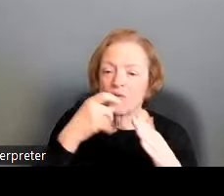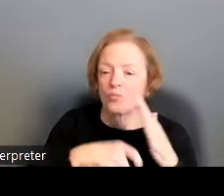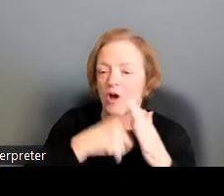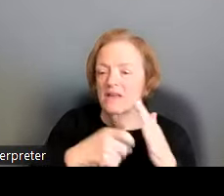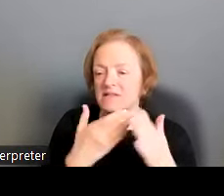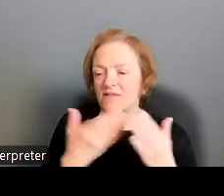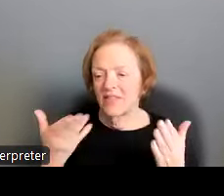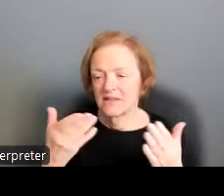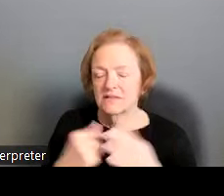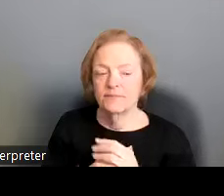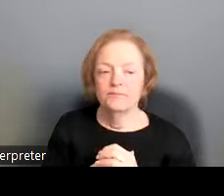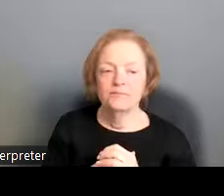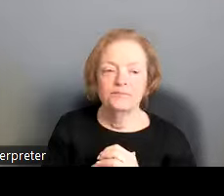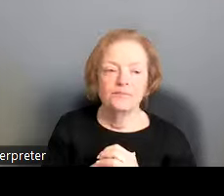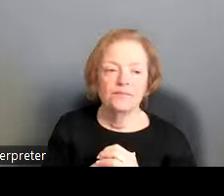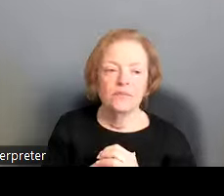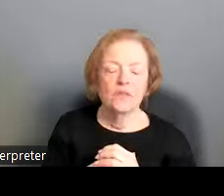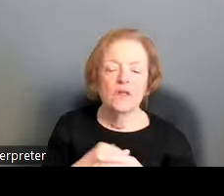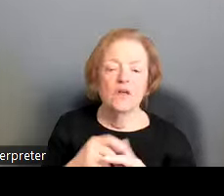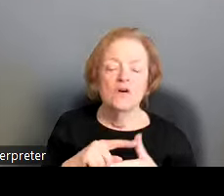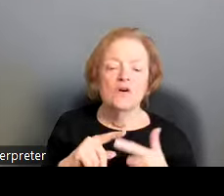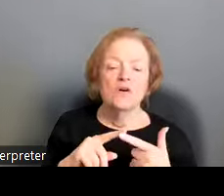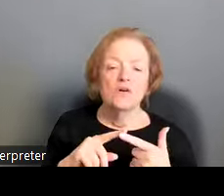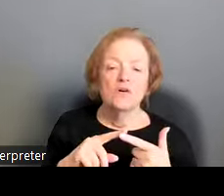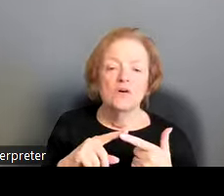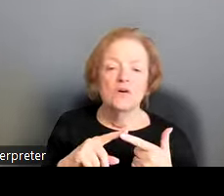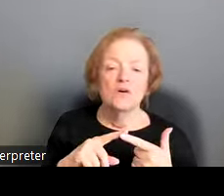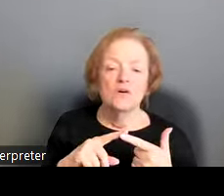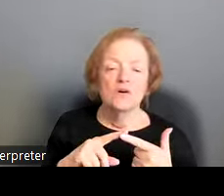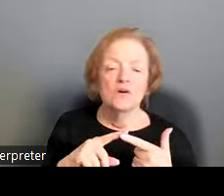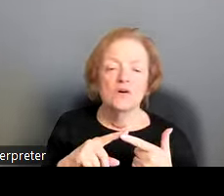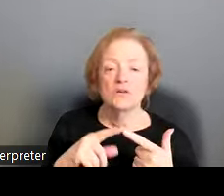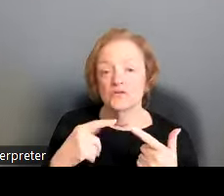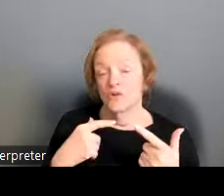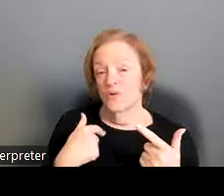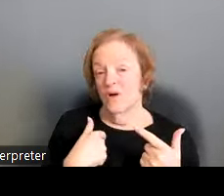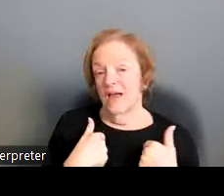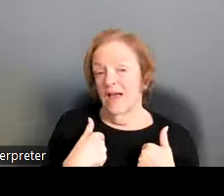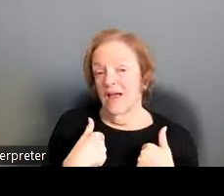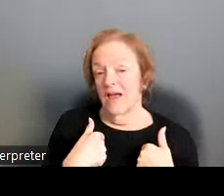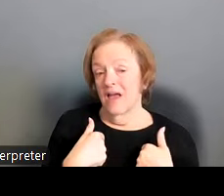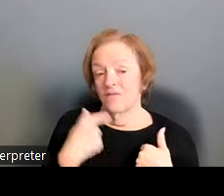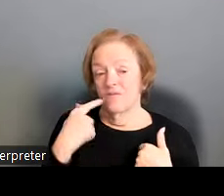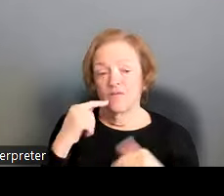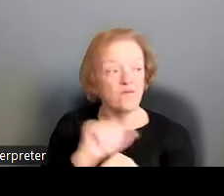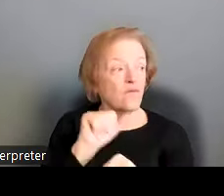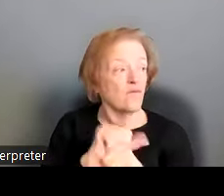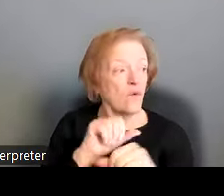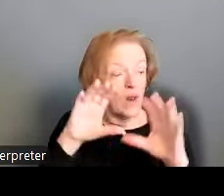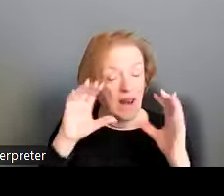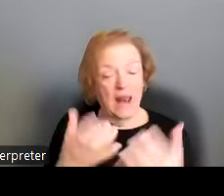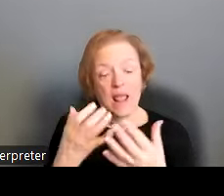rises. And so I wouldn't, for labor force participation, I actually think it